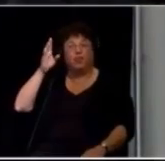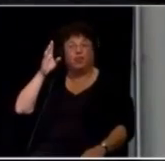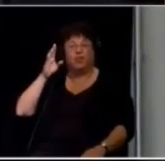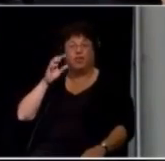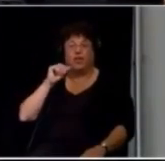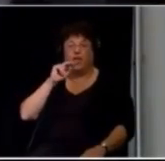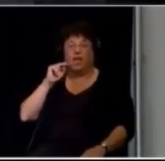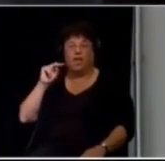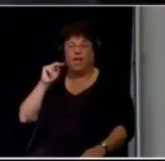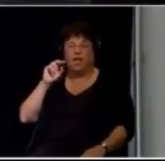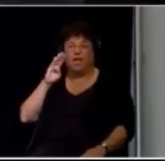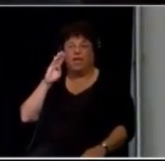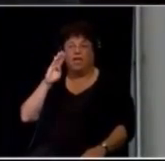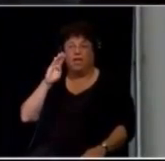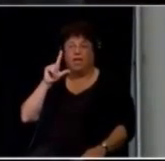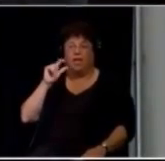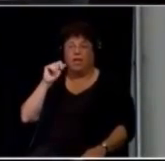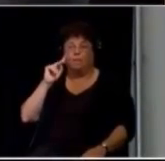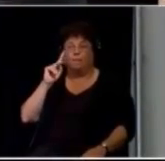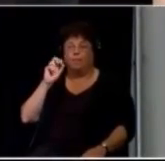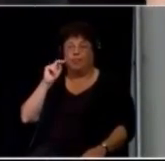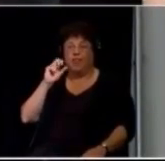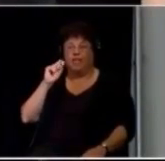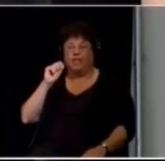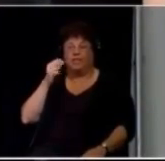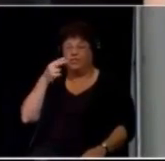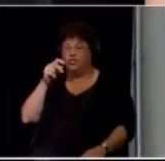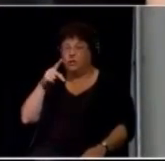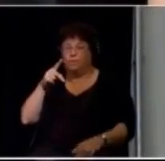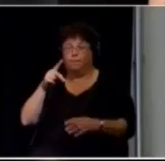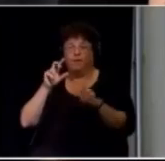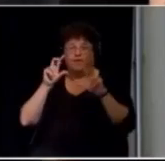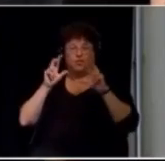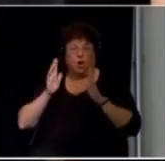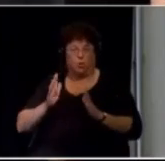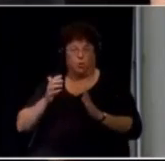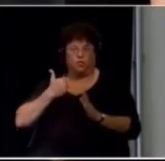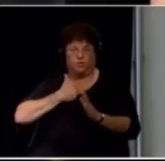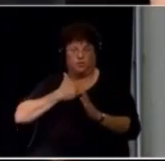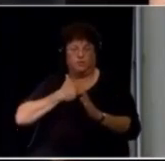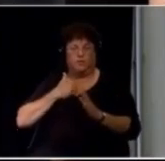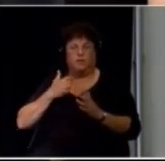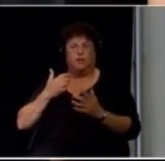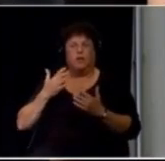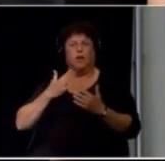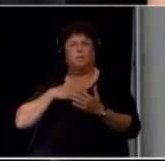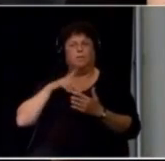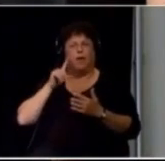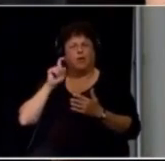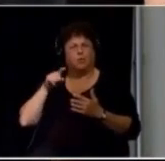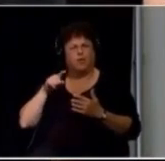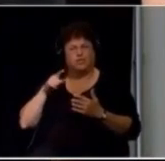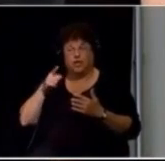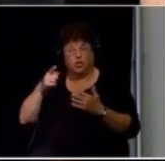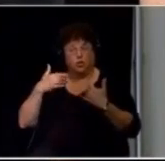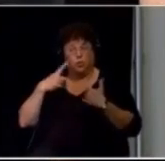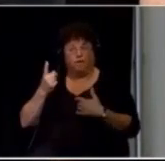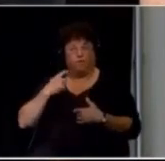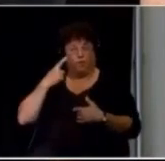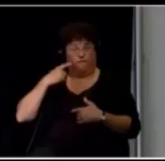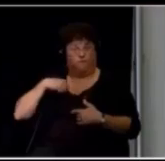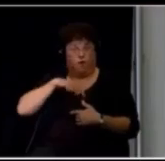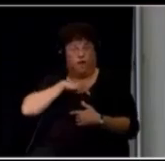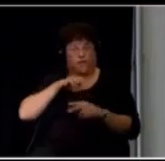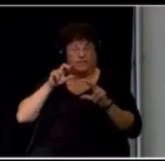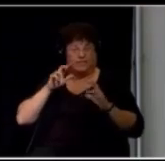Ann Blankenship, shareholder. And my question really is, do you have any questions for us? I